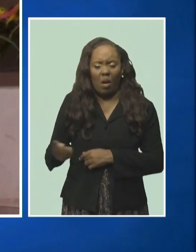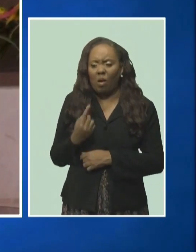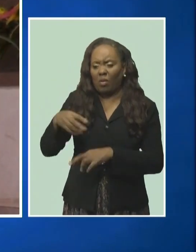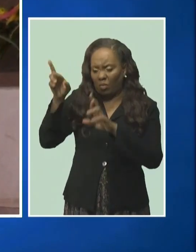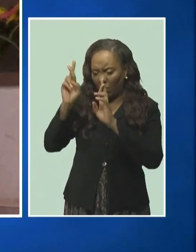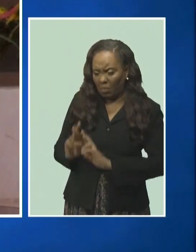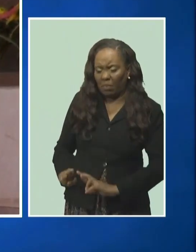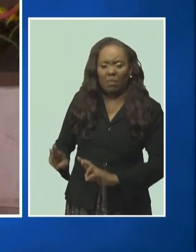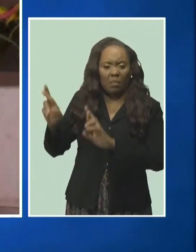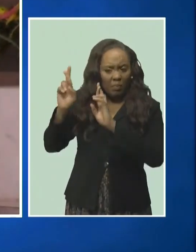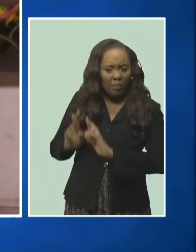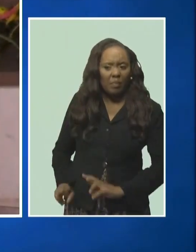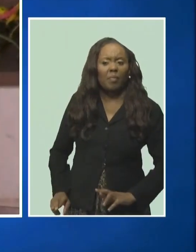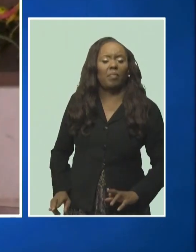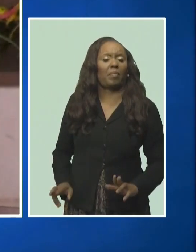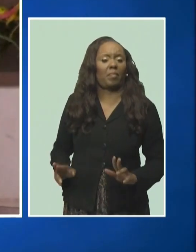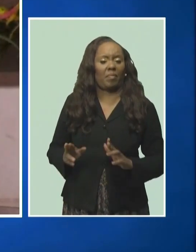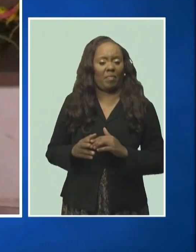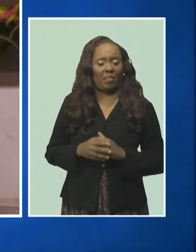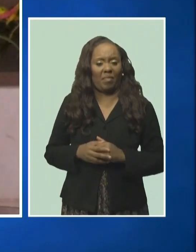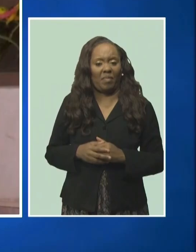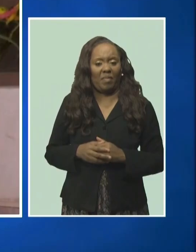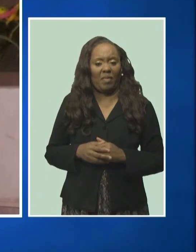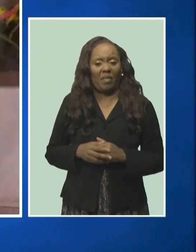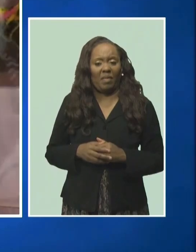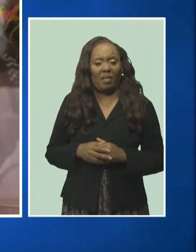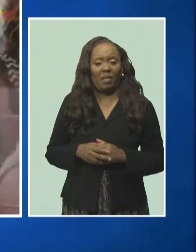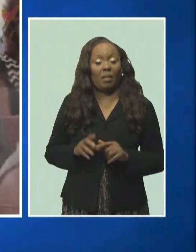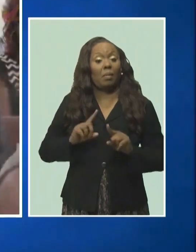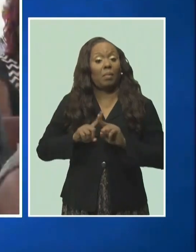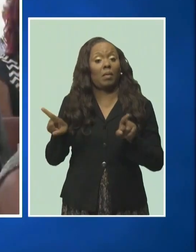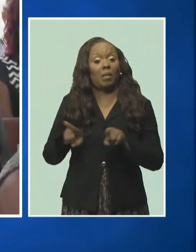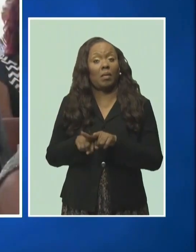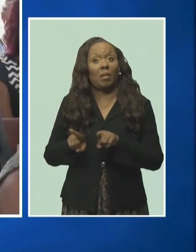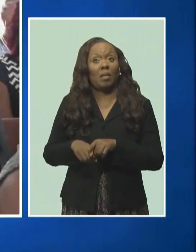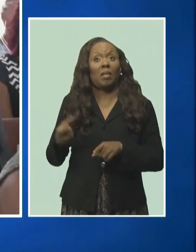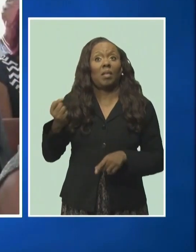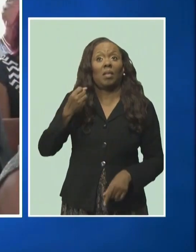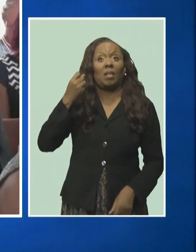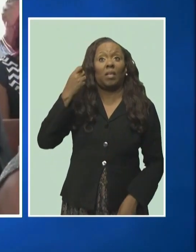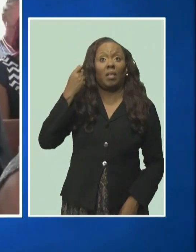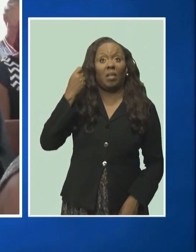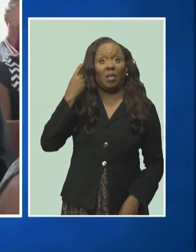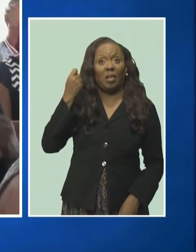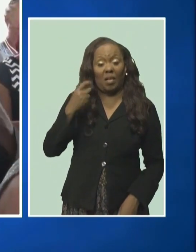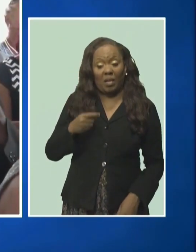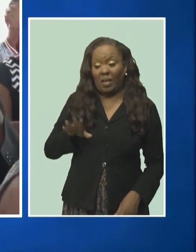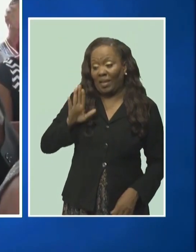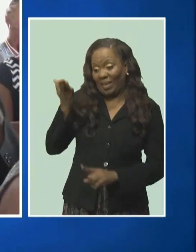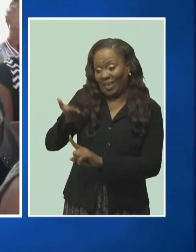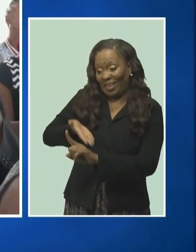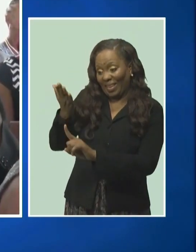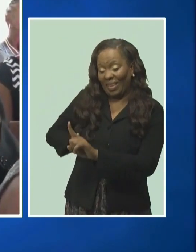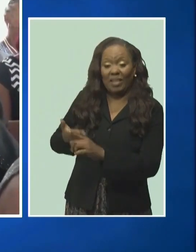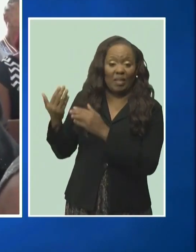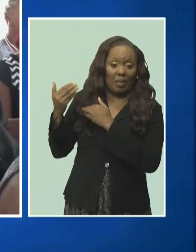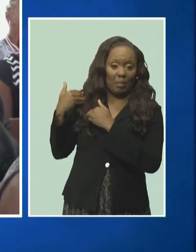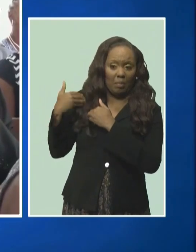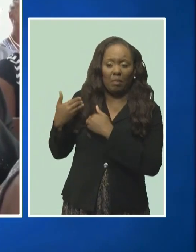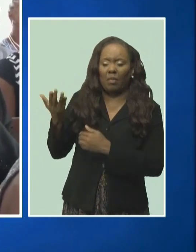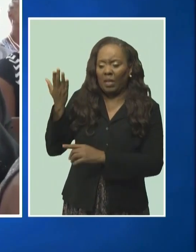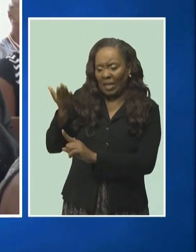Constantly pushing me forward, striving to be better, whilst always setting the example of how to do so. Professional tributes